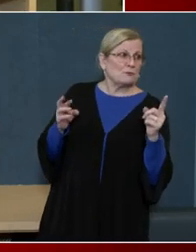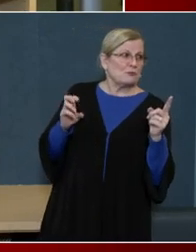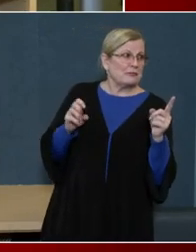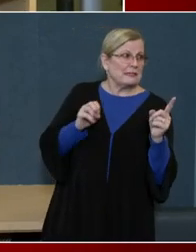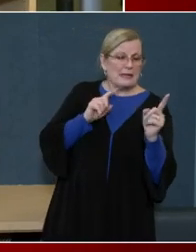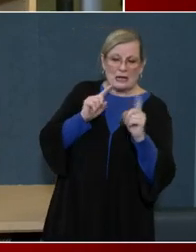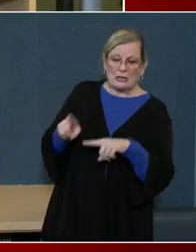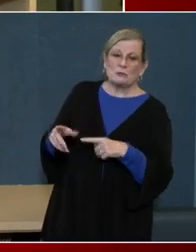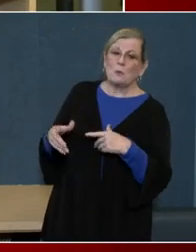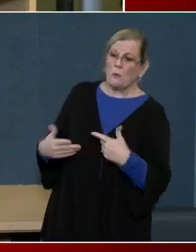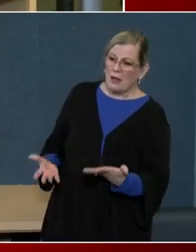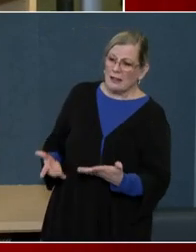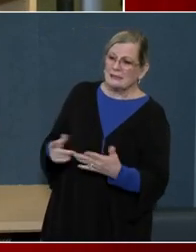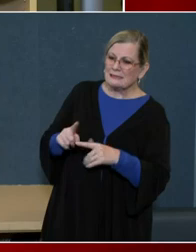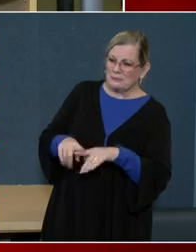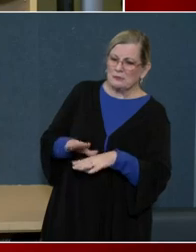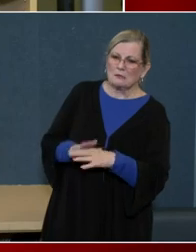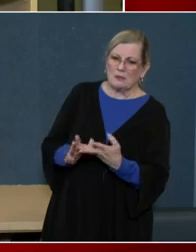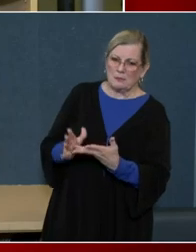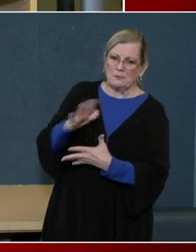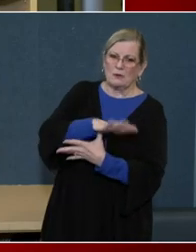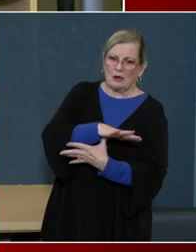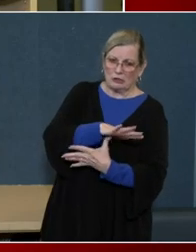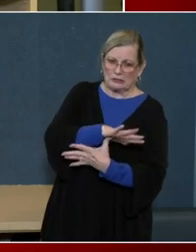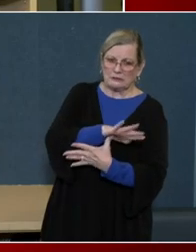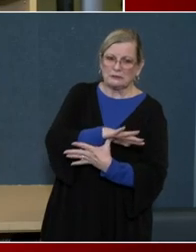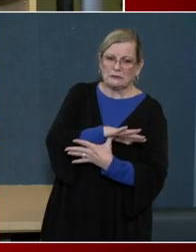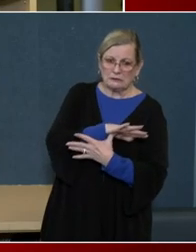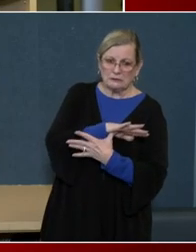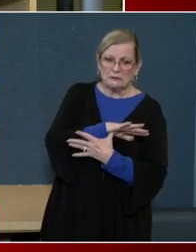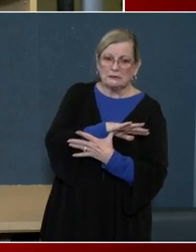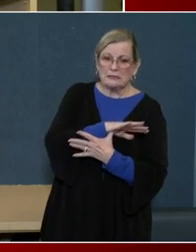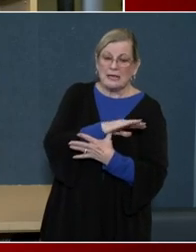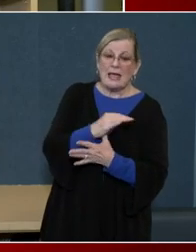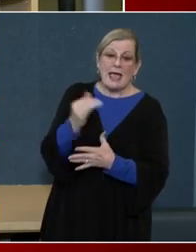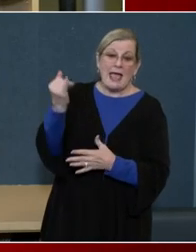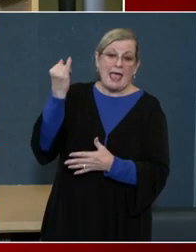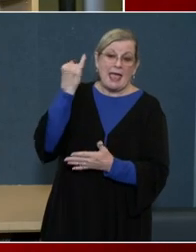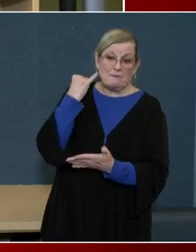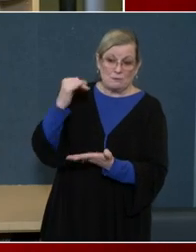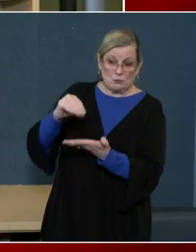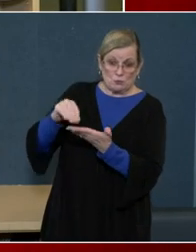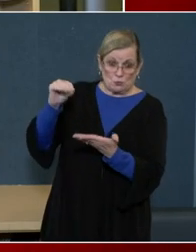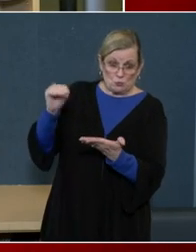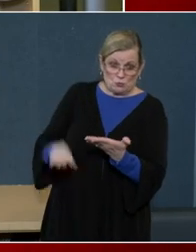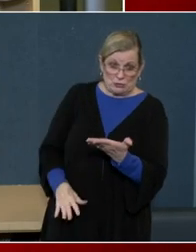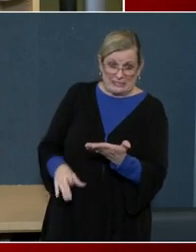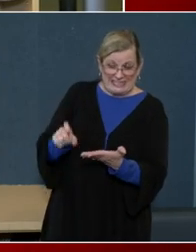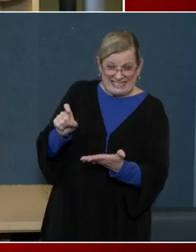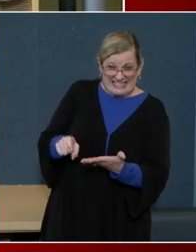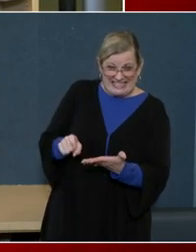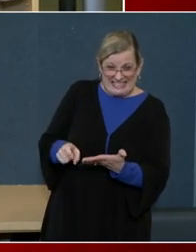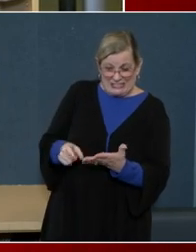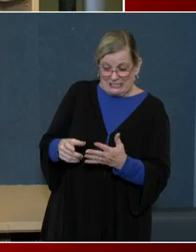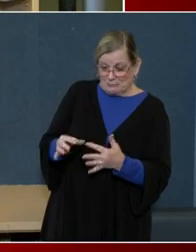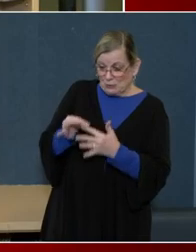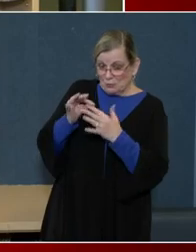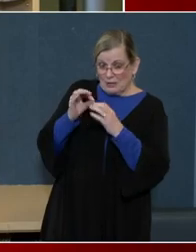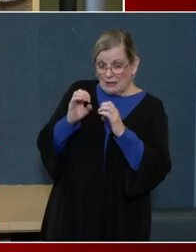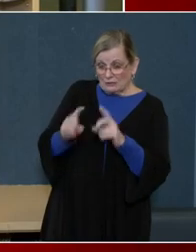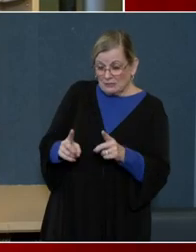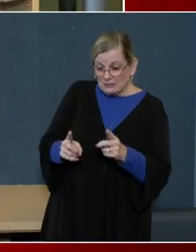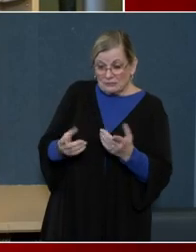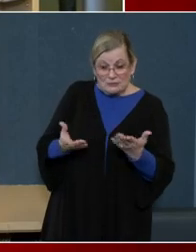just given whether it's a student receiving special education services or an English language